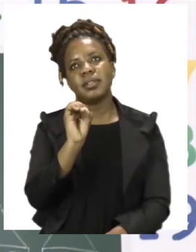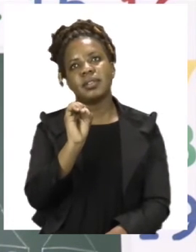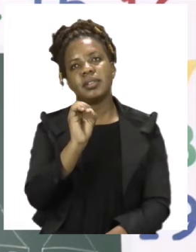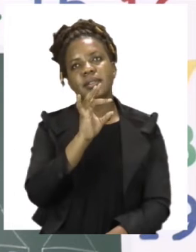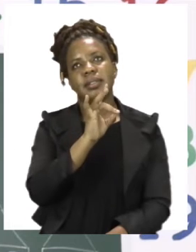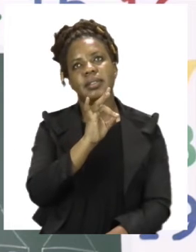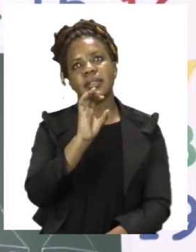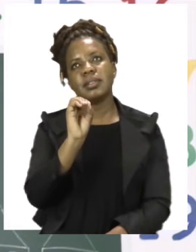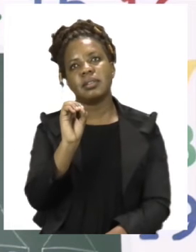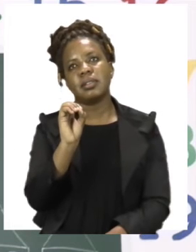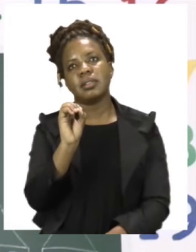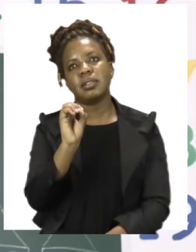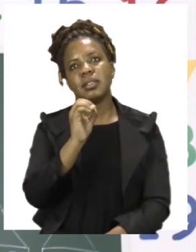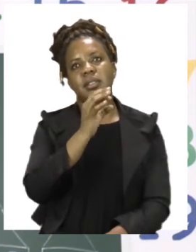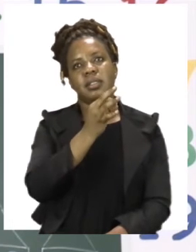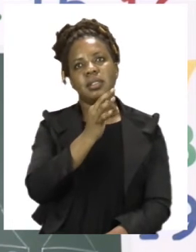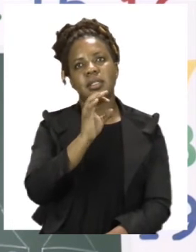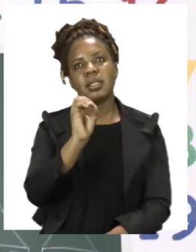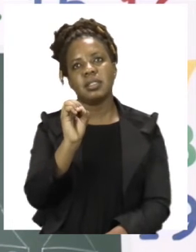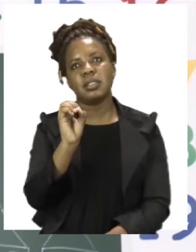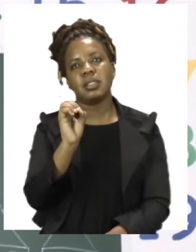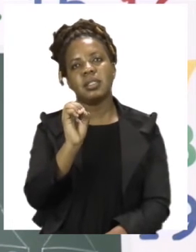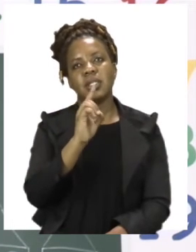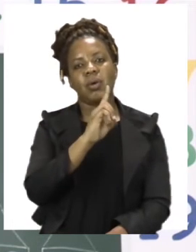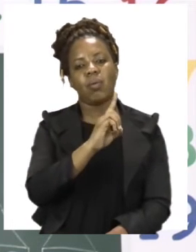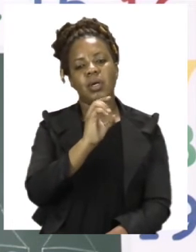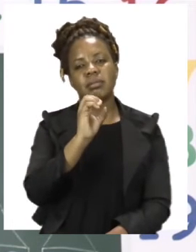70, 80, 90,